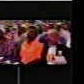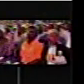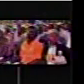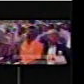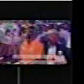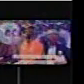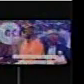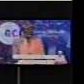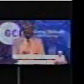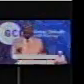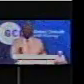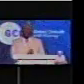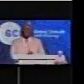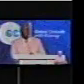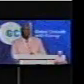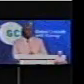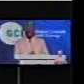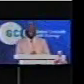Eshe,